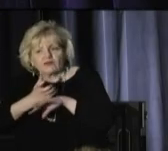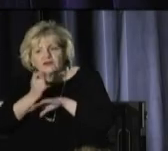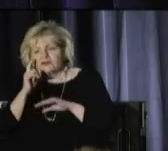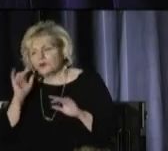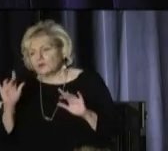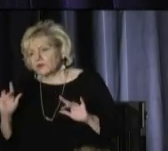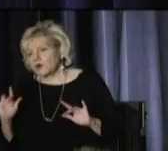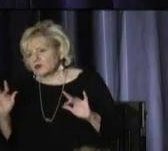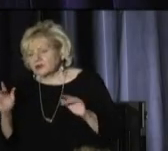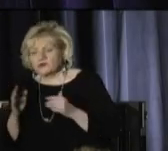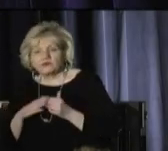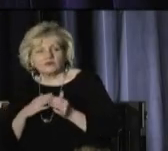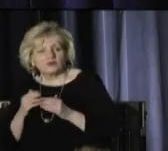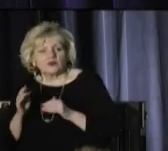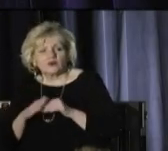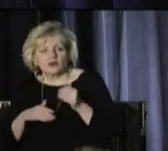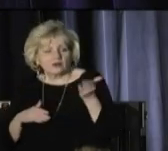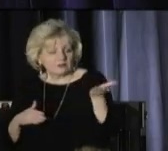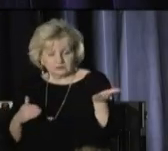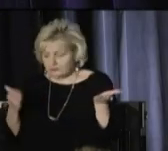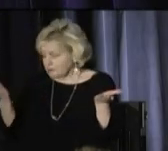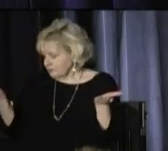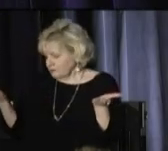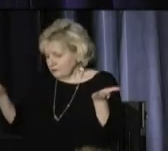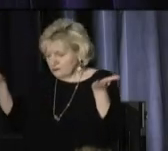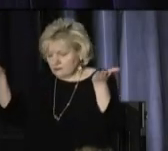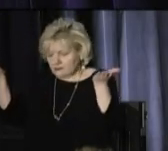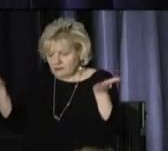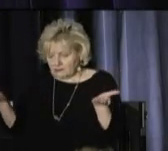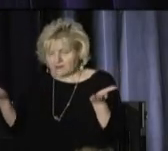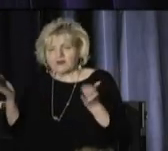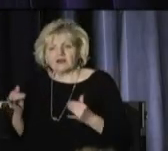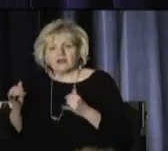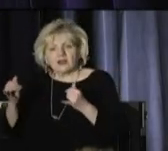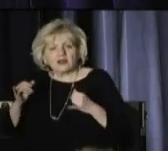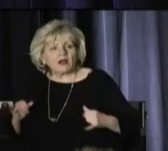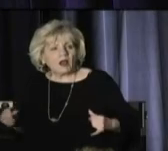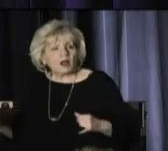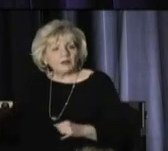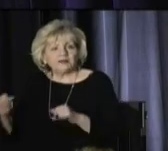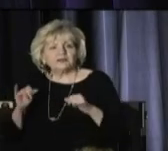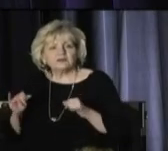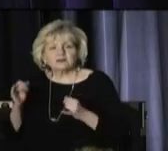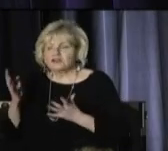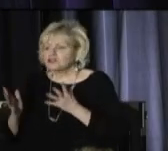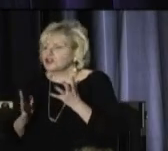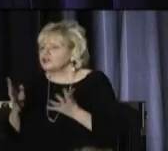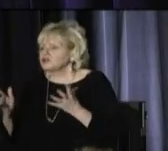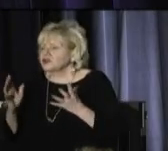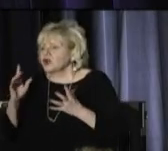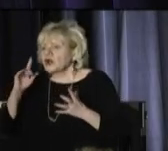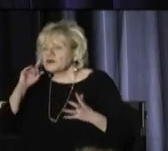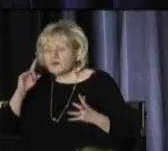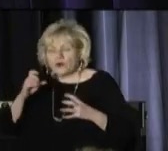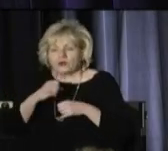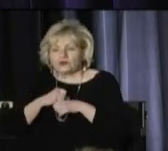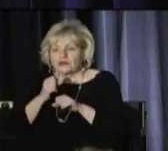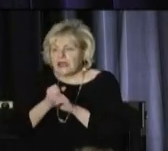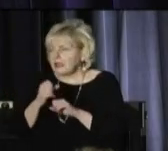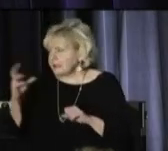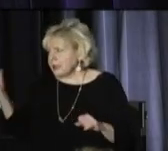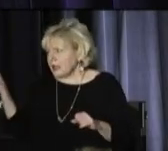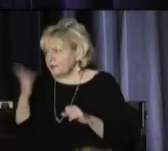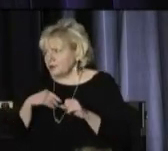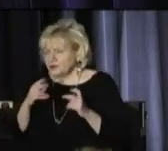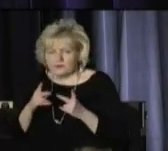matter which open palm is raised, a common gesture, and the fury of it all to create a beautiful place, he